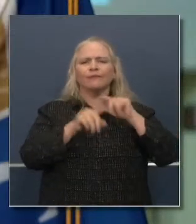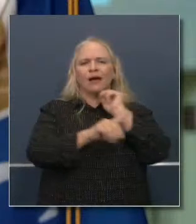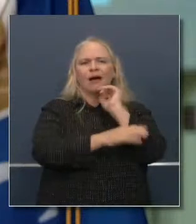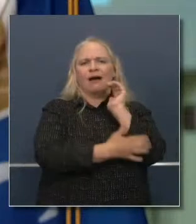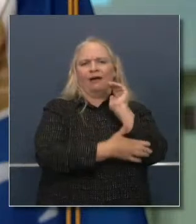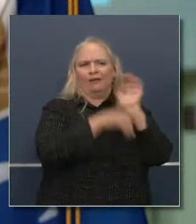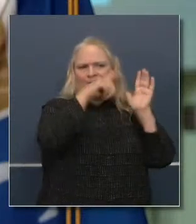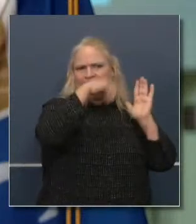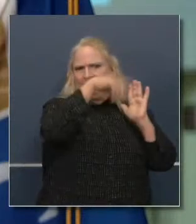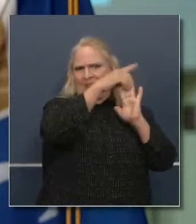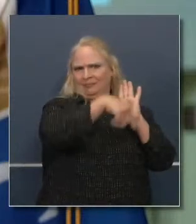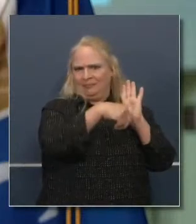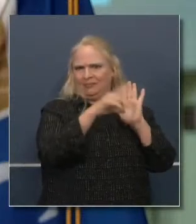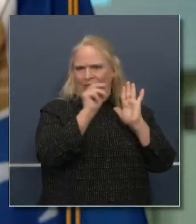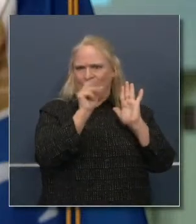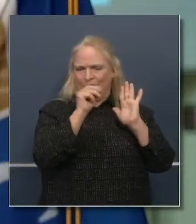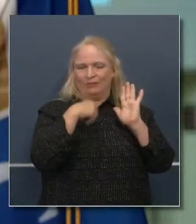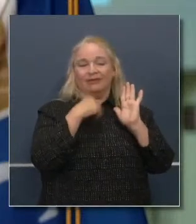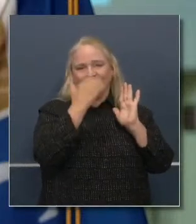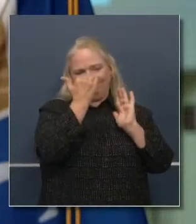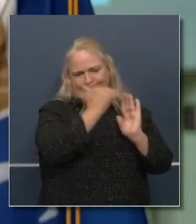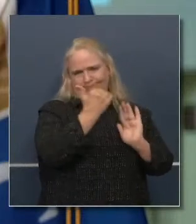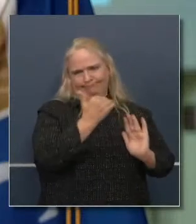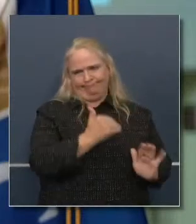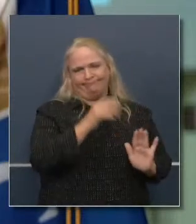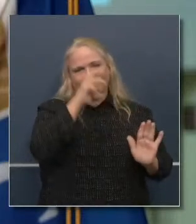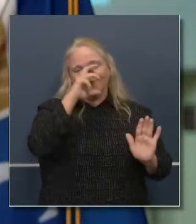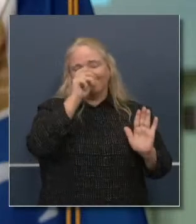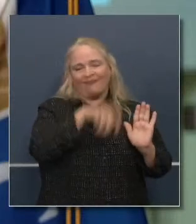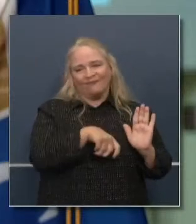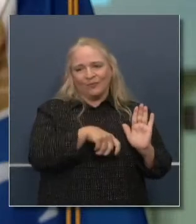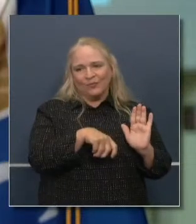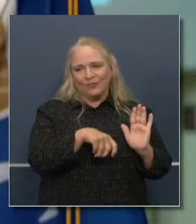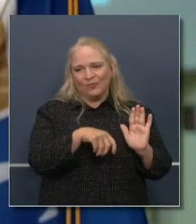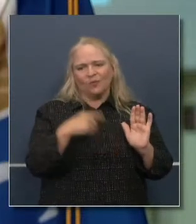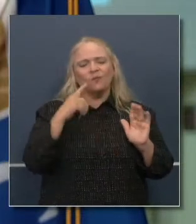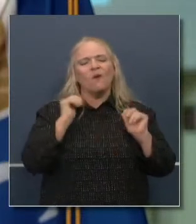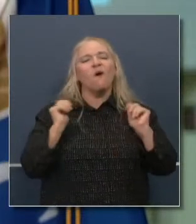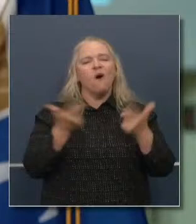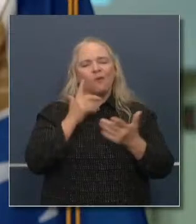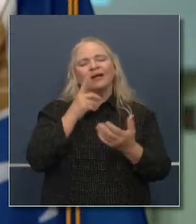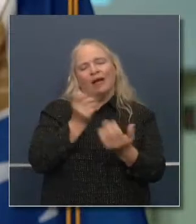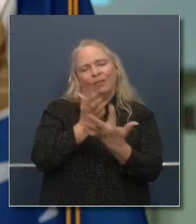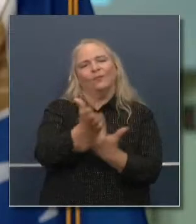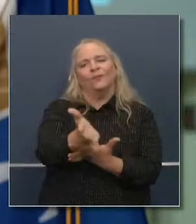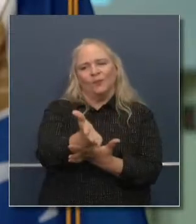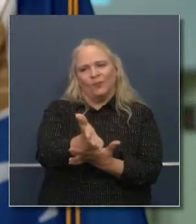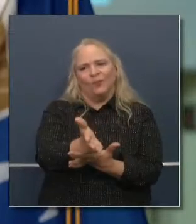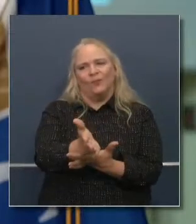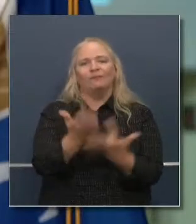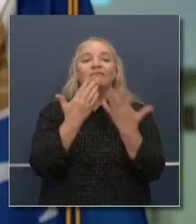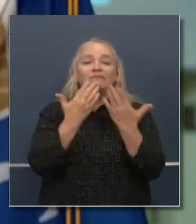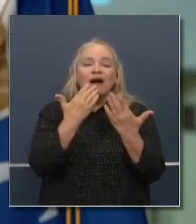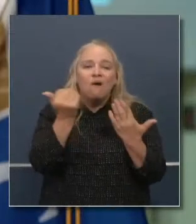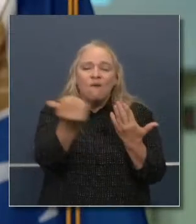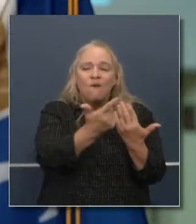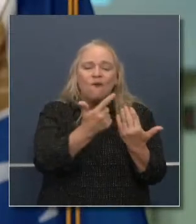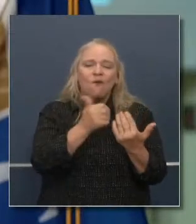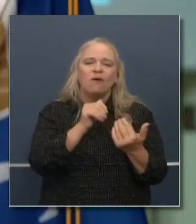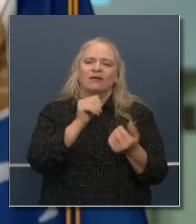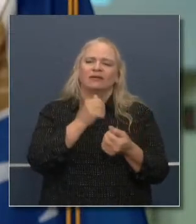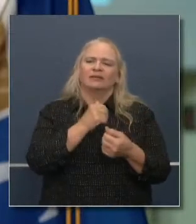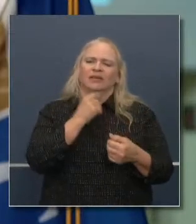we're doing just that. But we'll get through this. And let me again just thank each and every one of you from the bottom of my heart for your